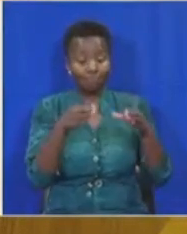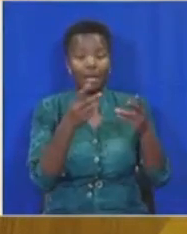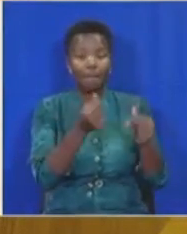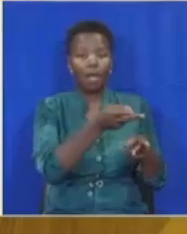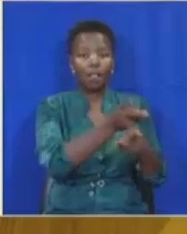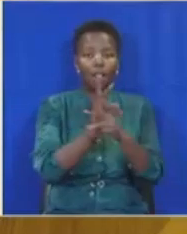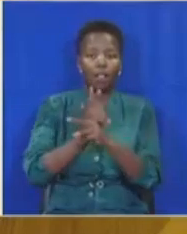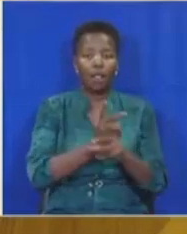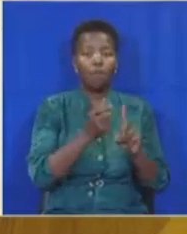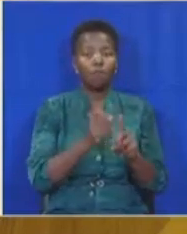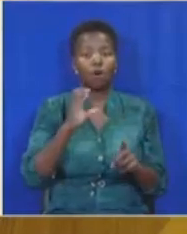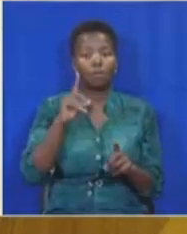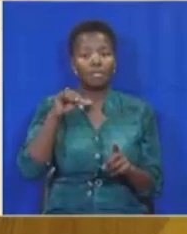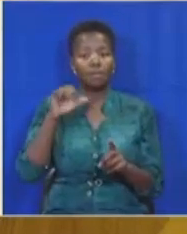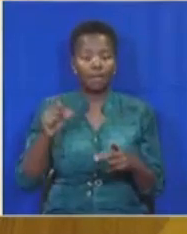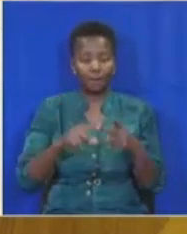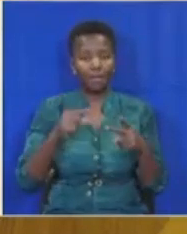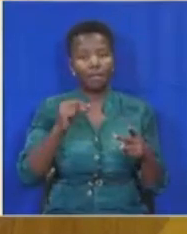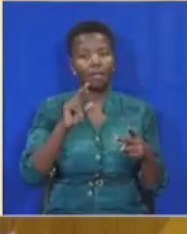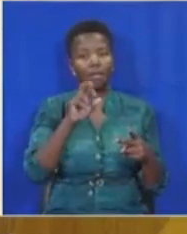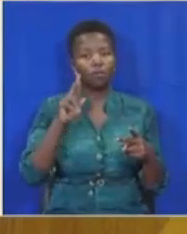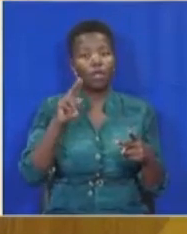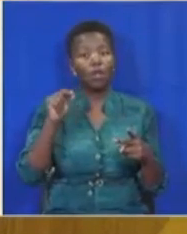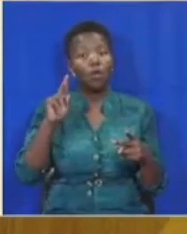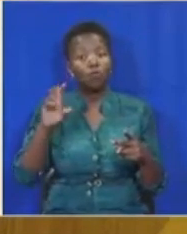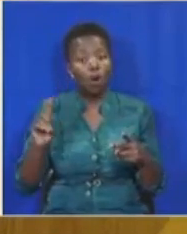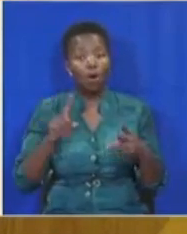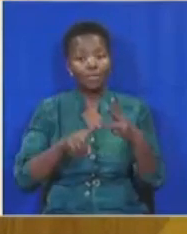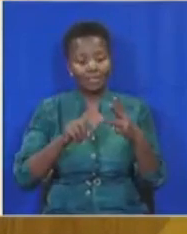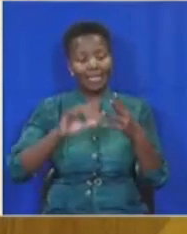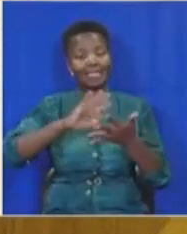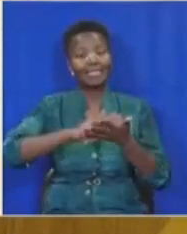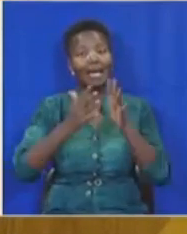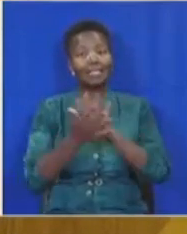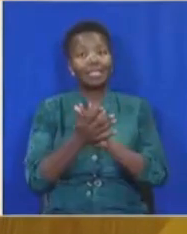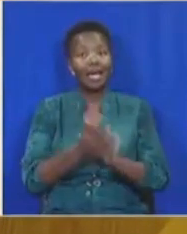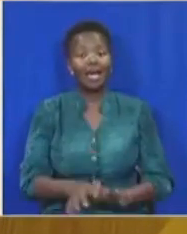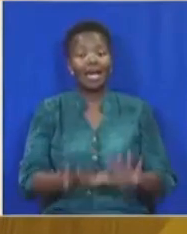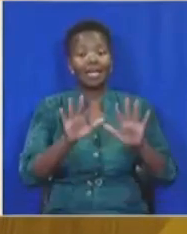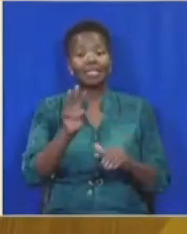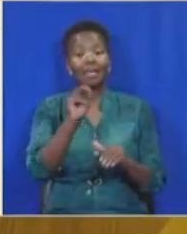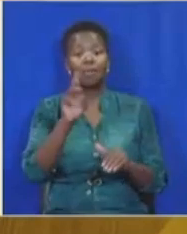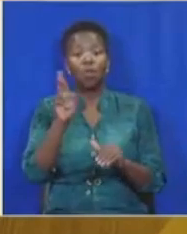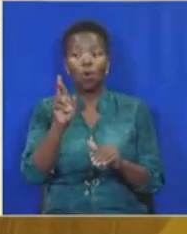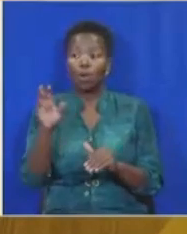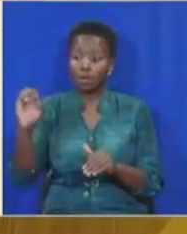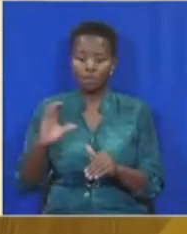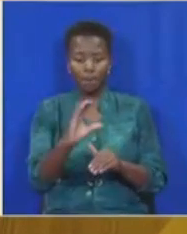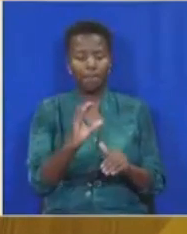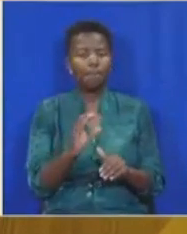by CPS, Green Road, and SASSA. The 10 million that has been accrued, what are you doing with